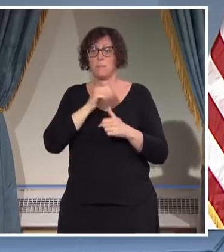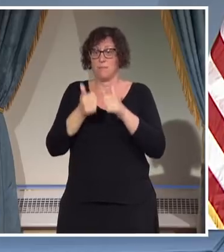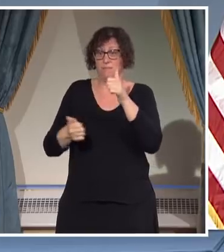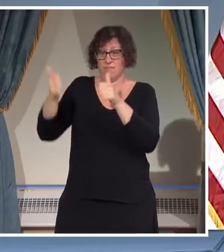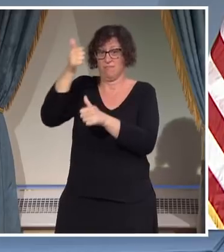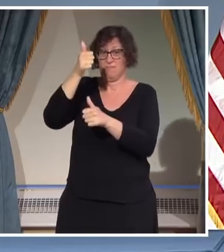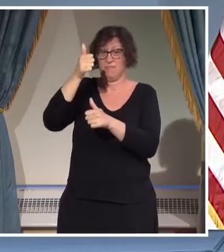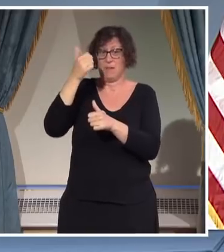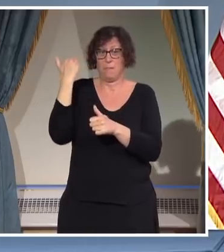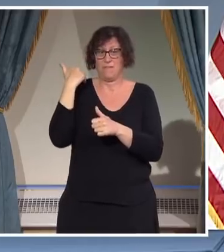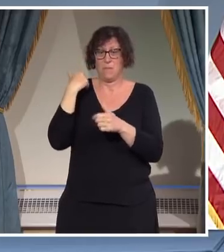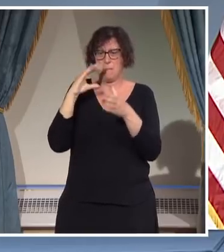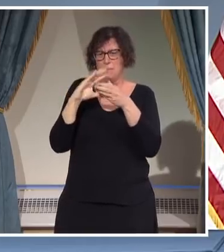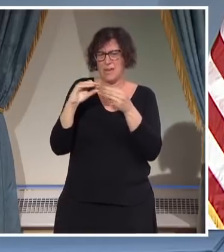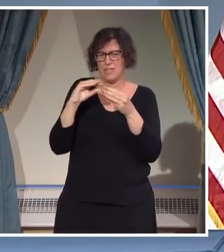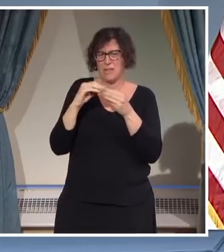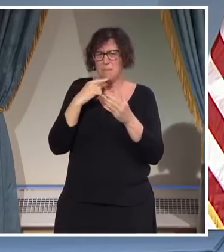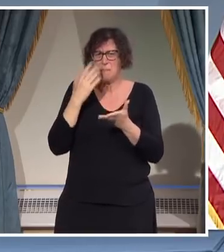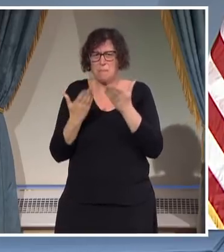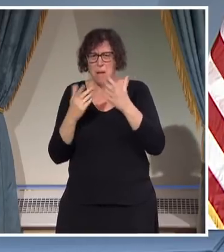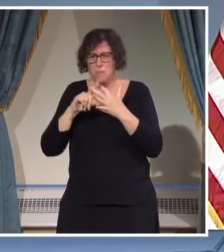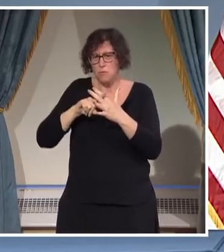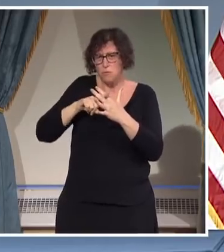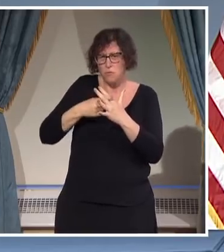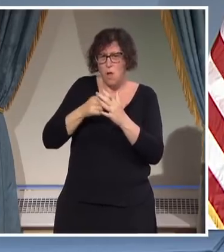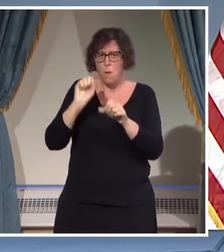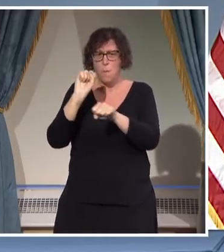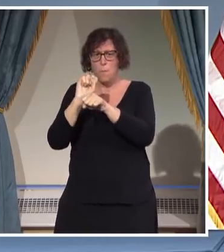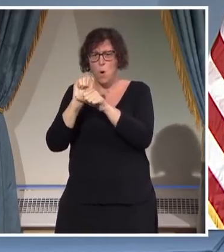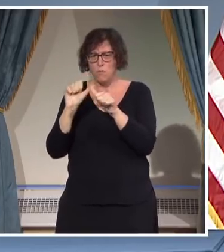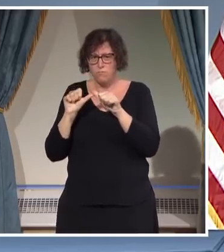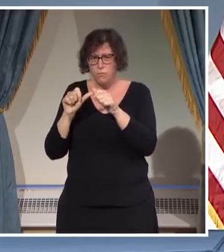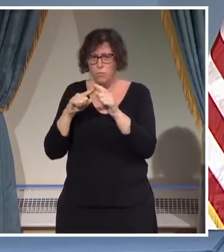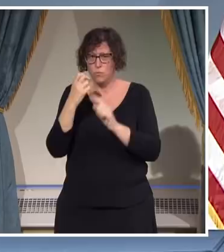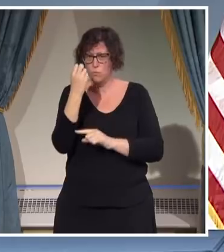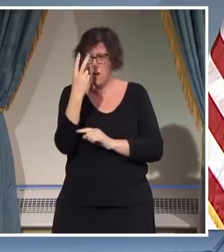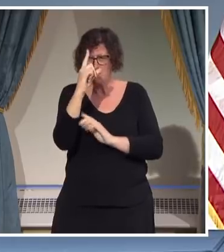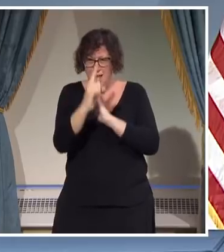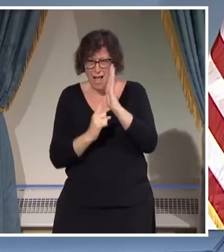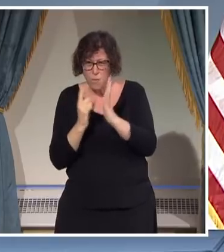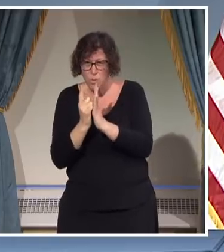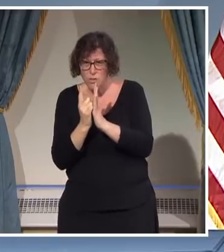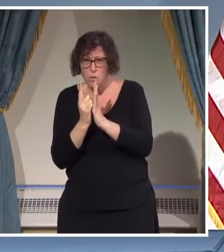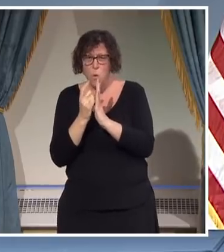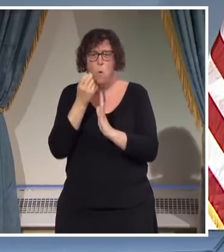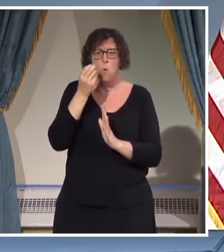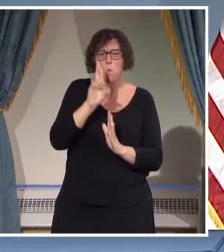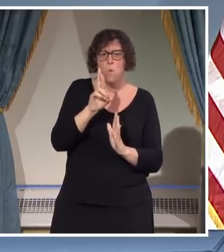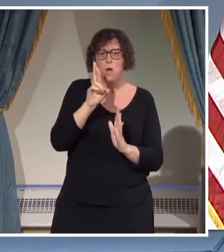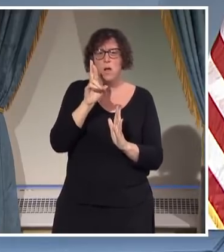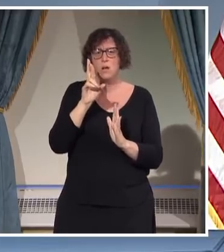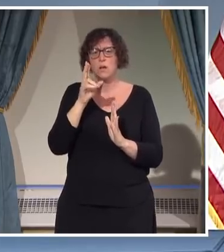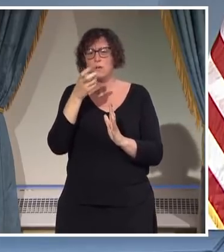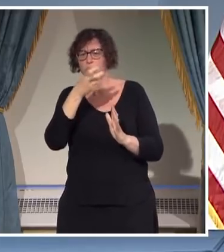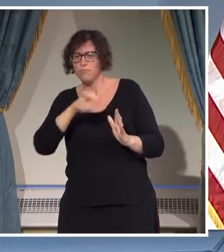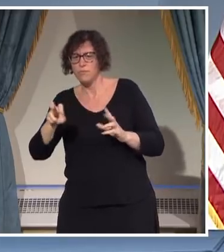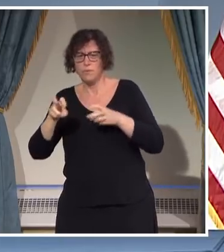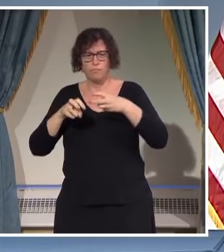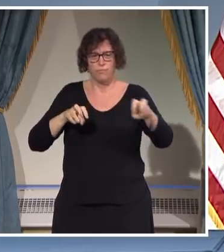reassignments of administrative officers to patrol jobs. I wonder if you can with the most recent numbers, tell